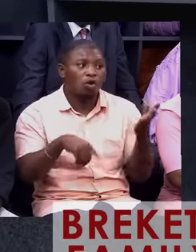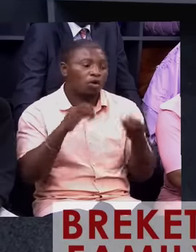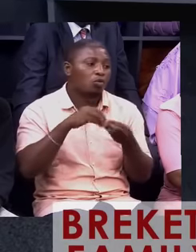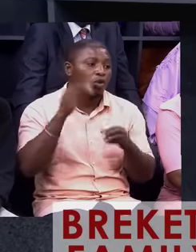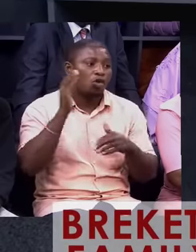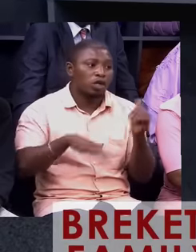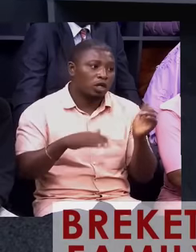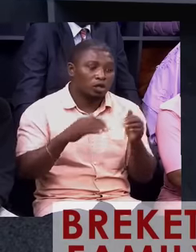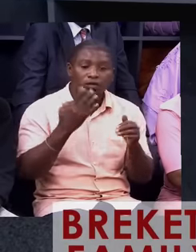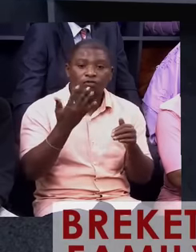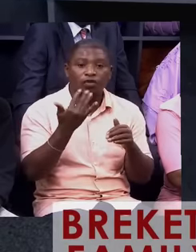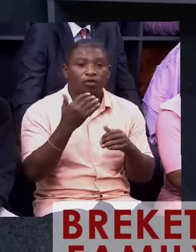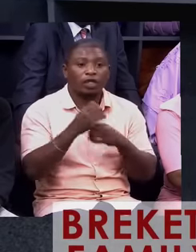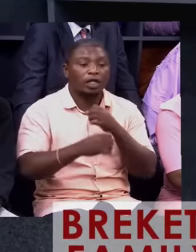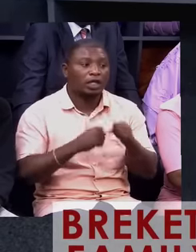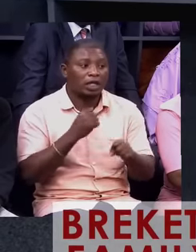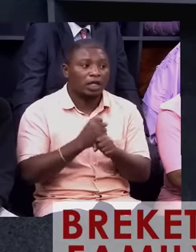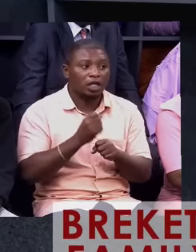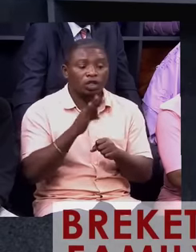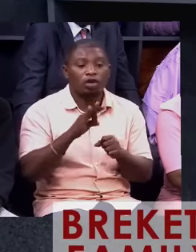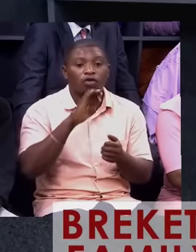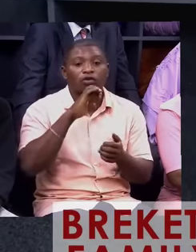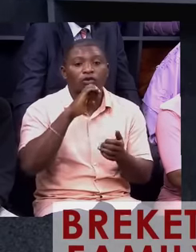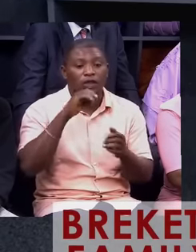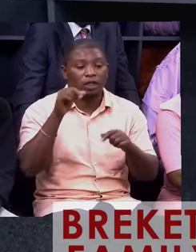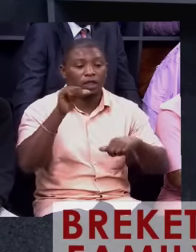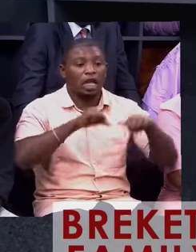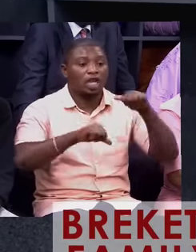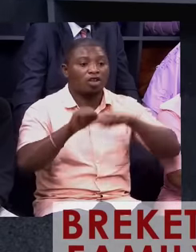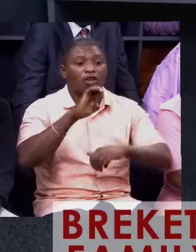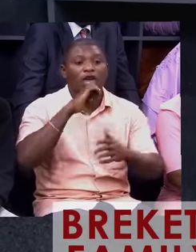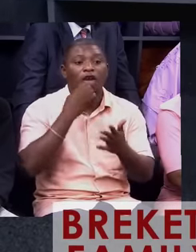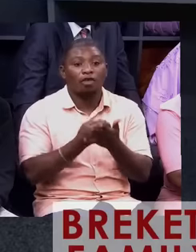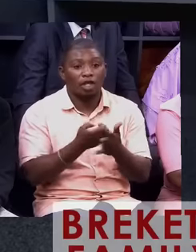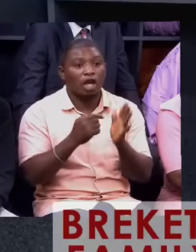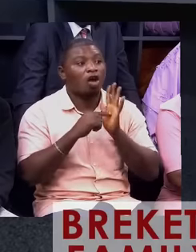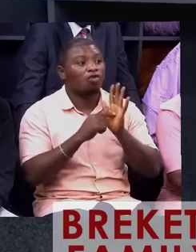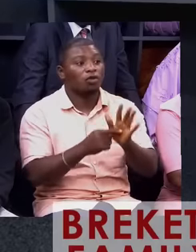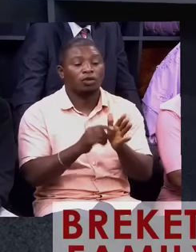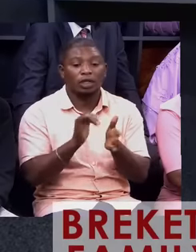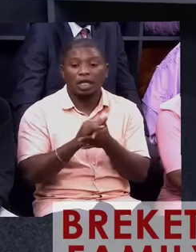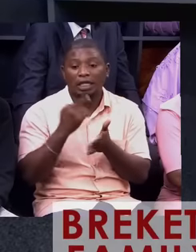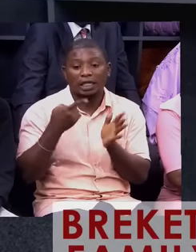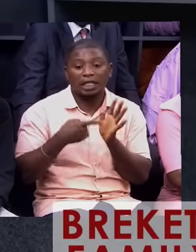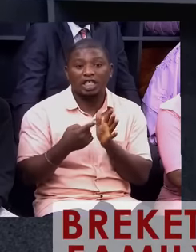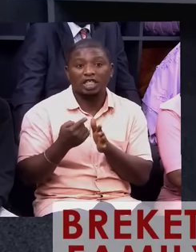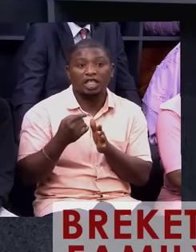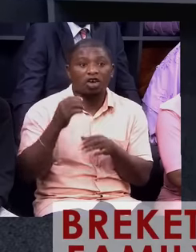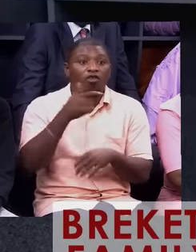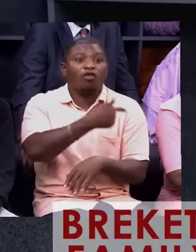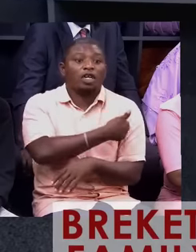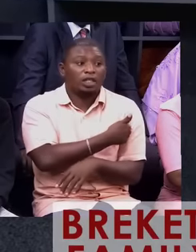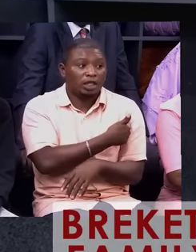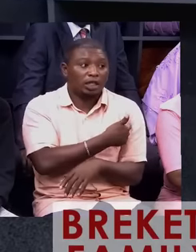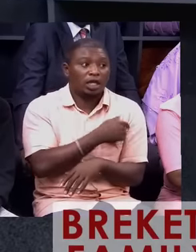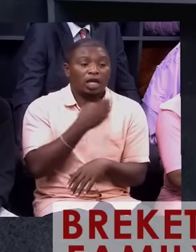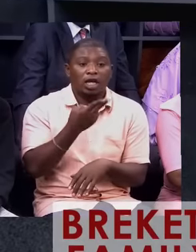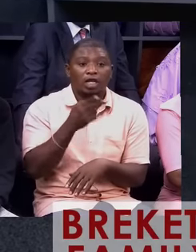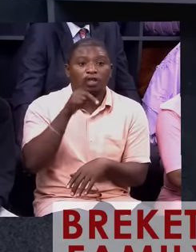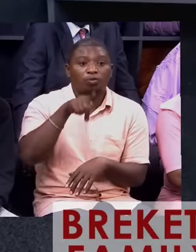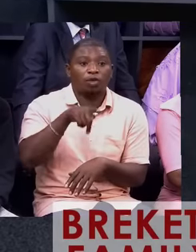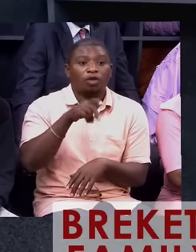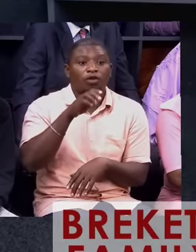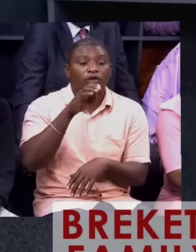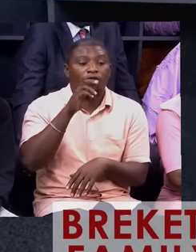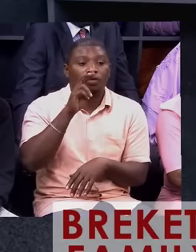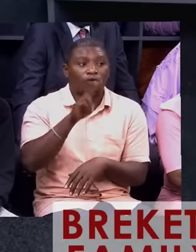years of scientific evidence don't show say this vaccine the HPV vaccine